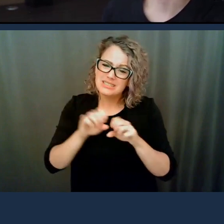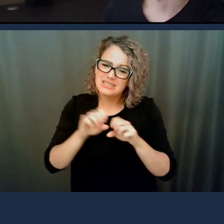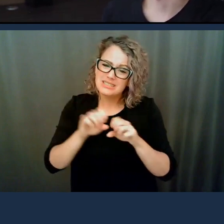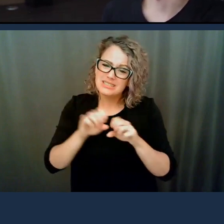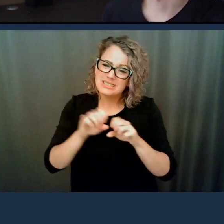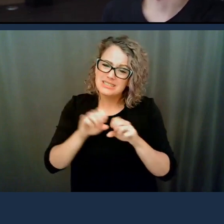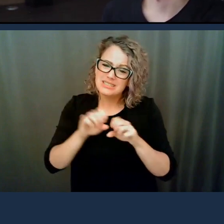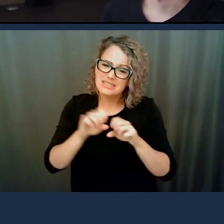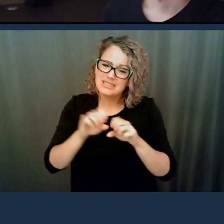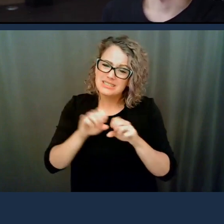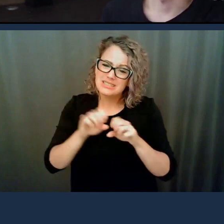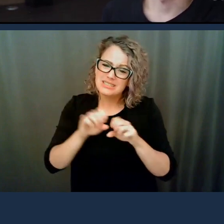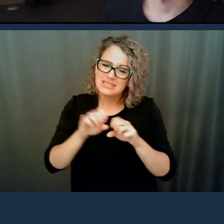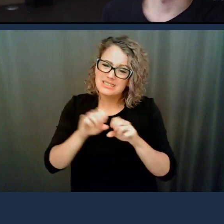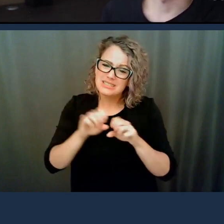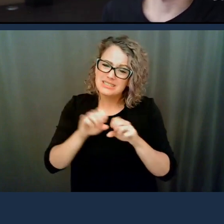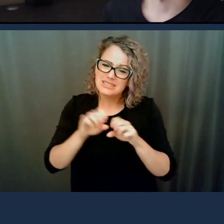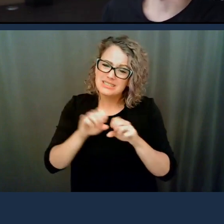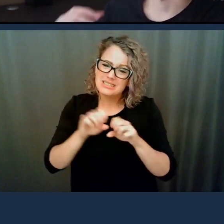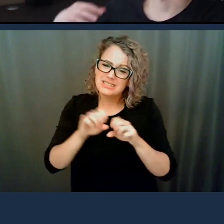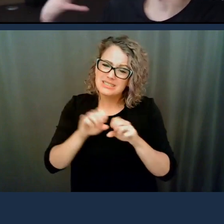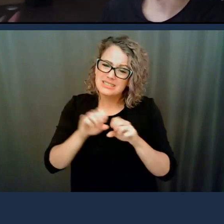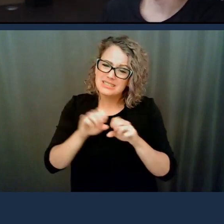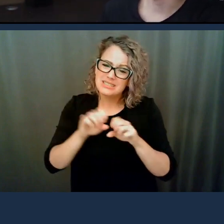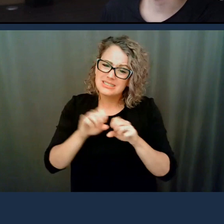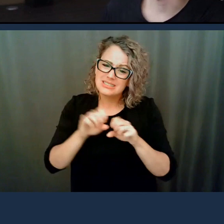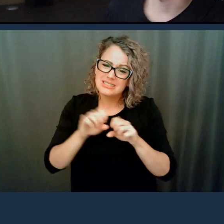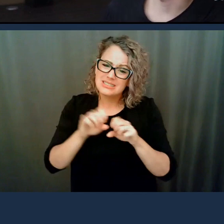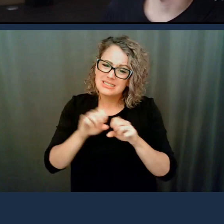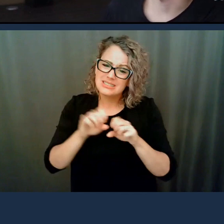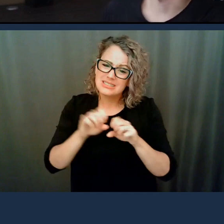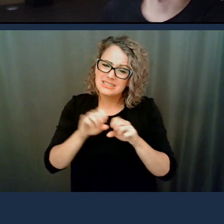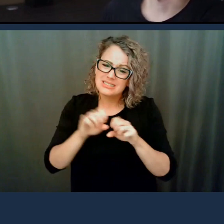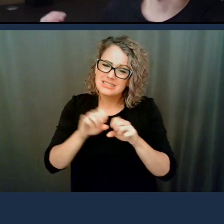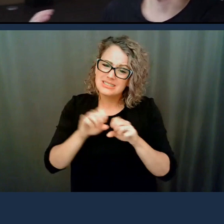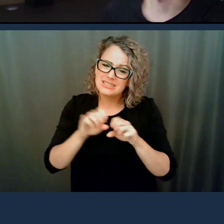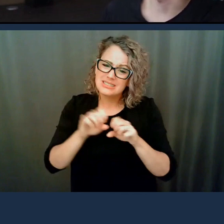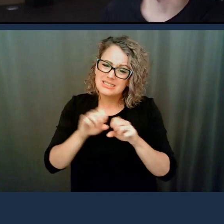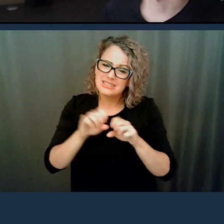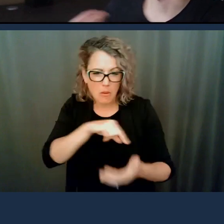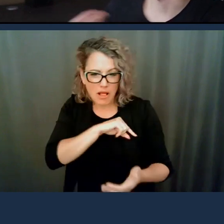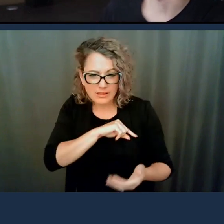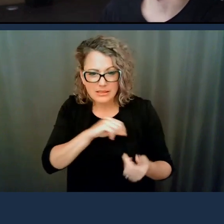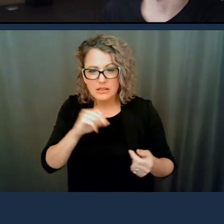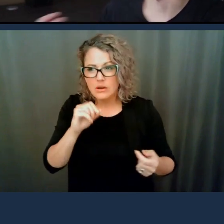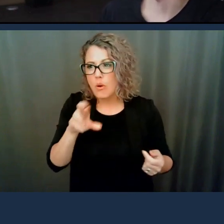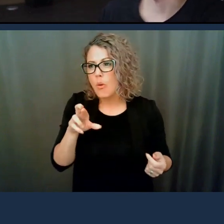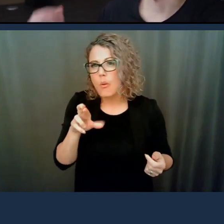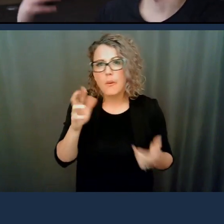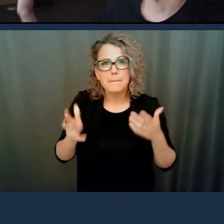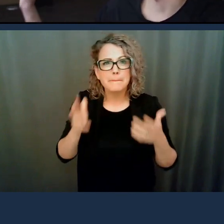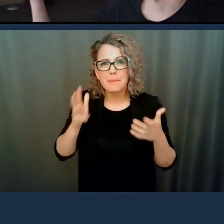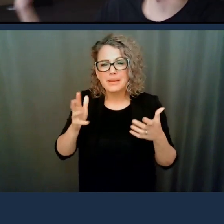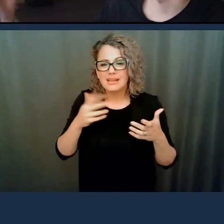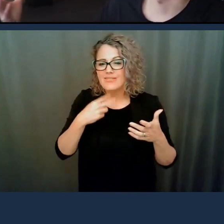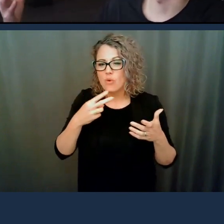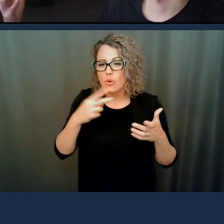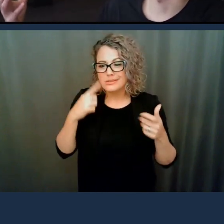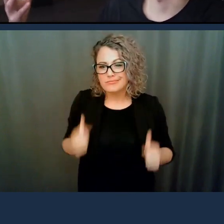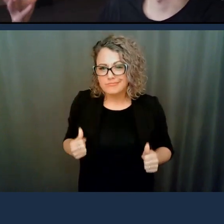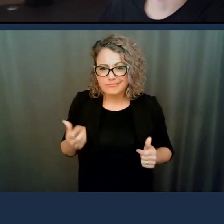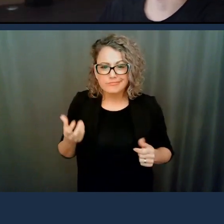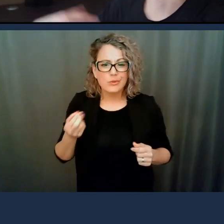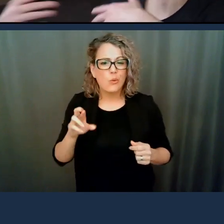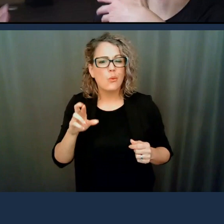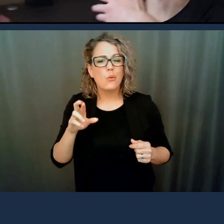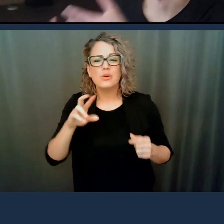is calling from a connection with poor quality, maybe the voice that's coming through is deteriorated or there's background noise and